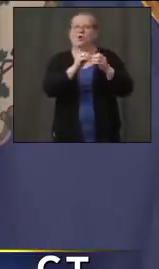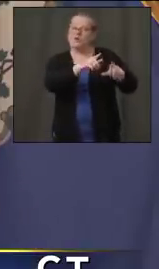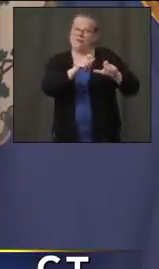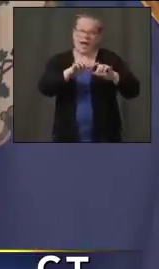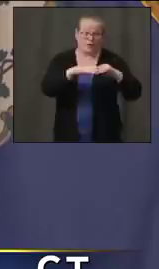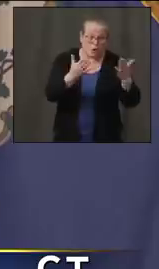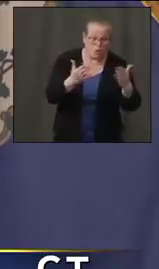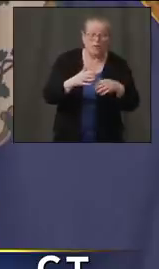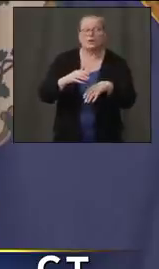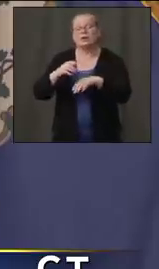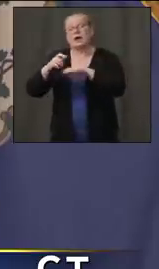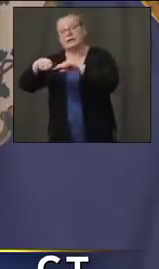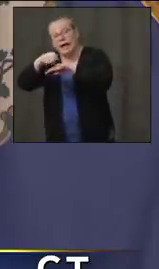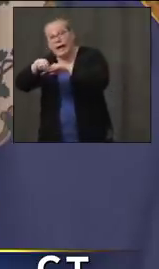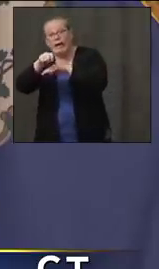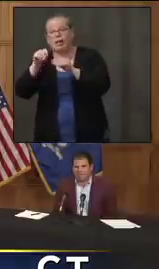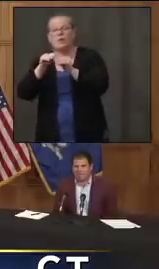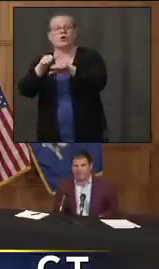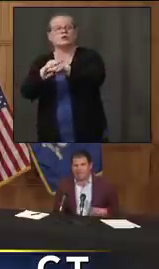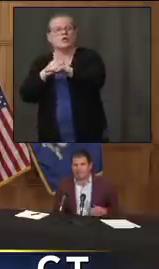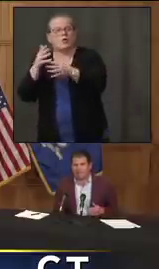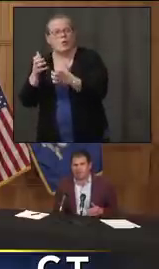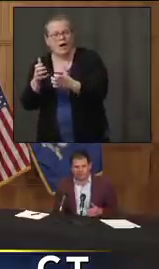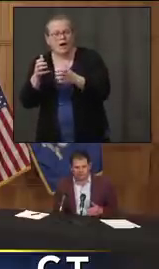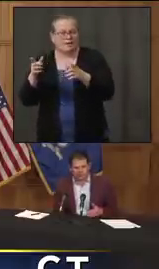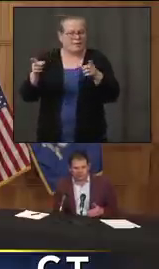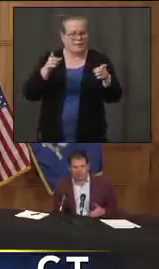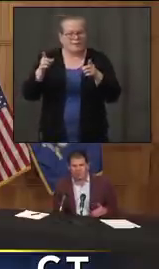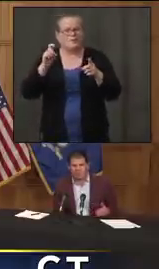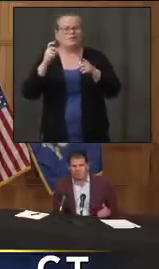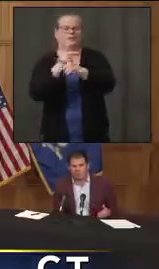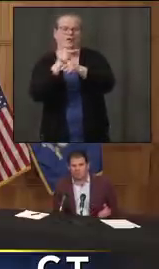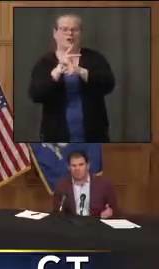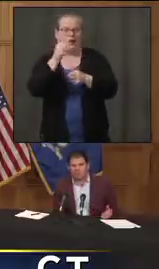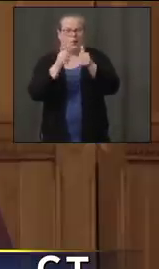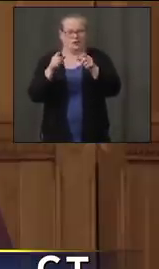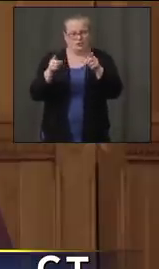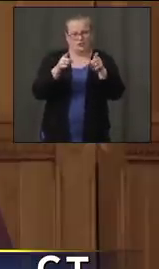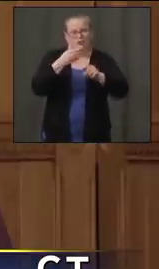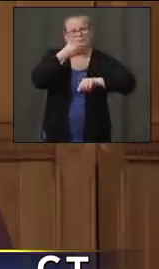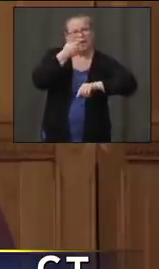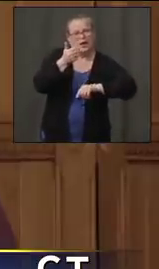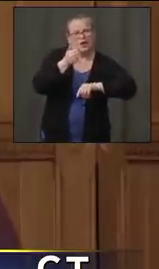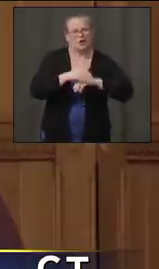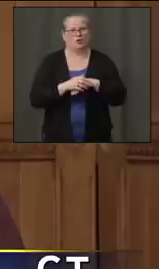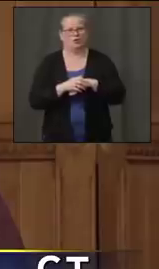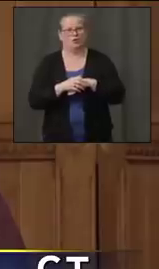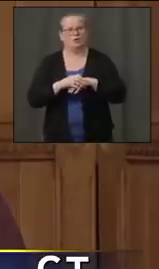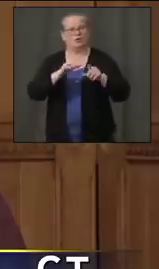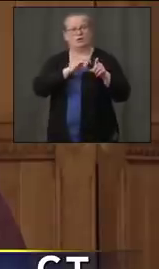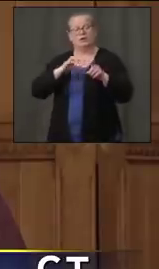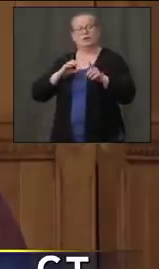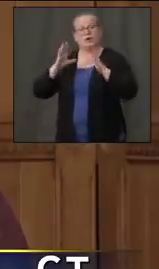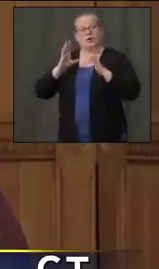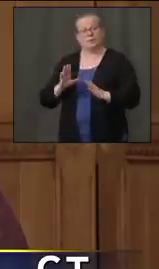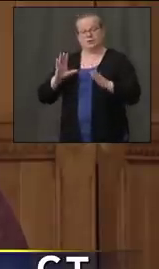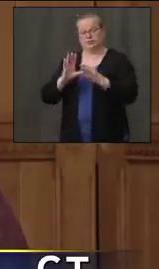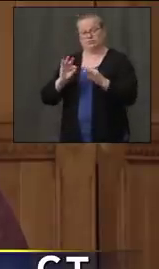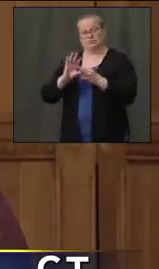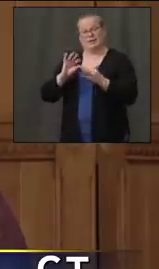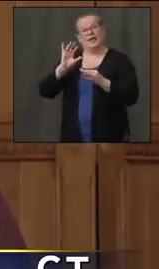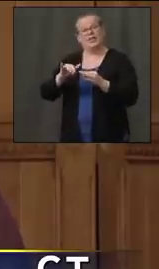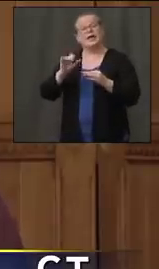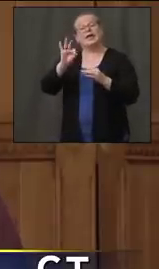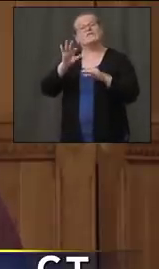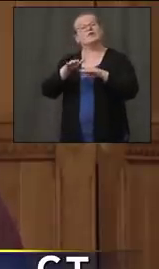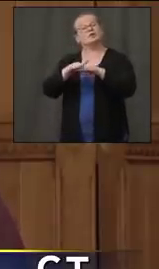We're figuring that out. I would just say also, Ken, I think what you're going to see with a slow and steady reopening is that it in and of itself is going to build